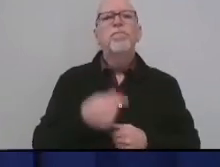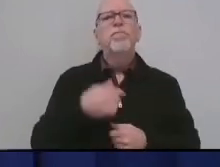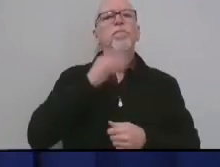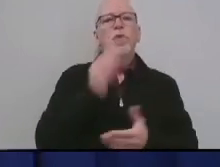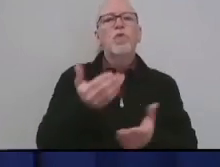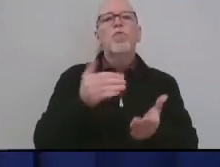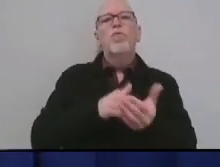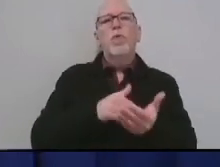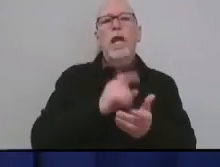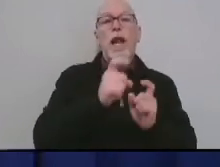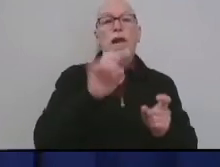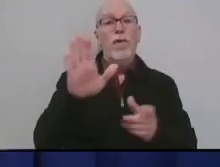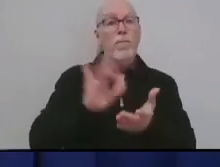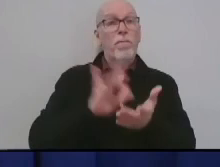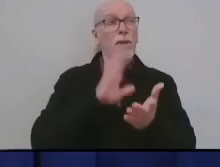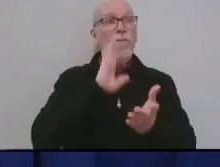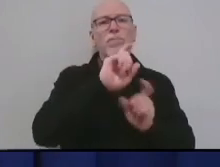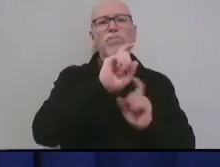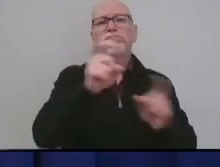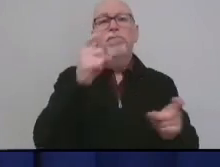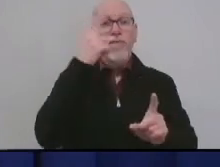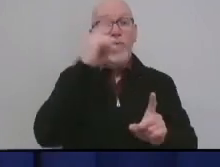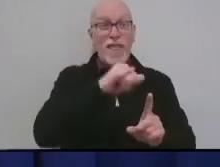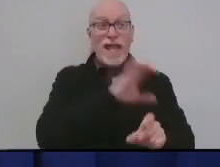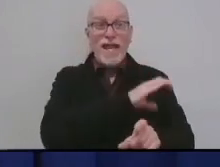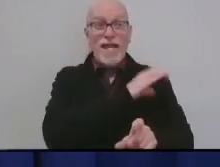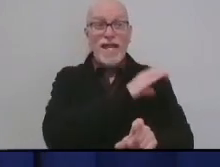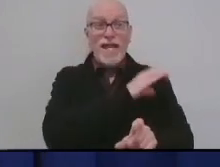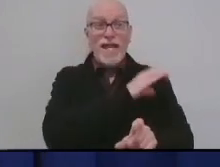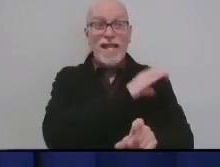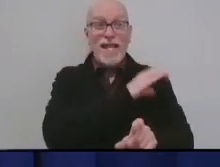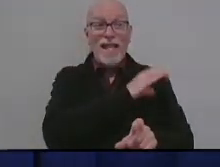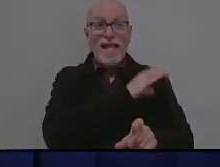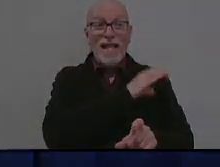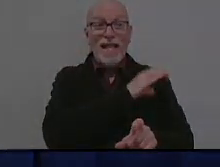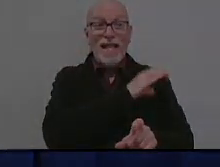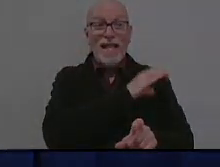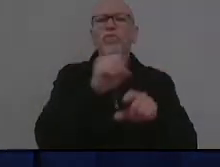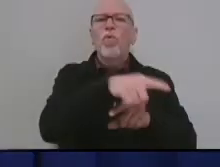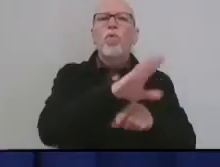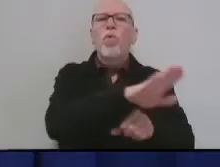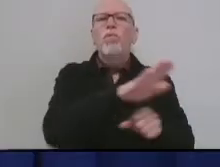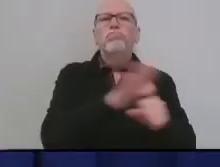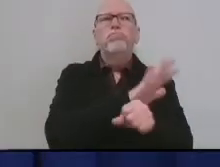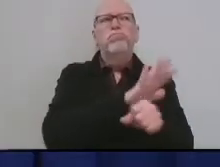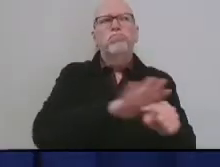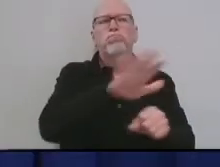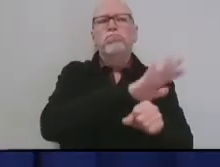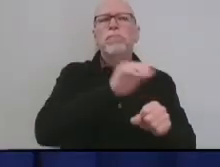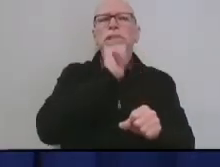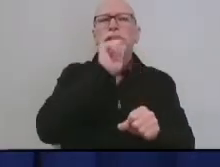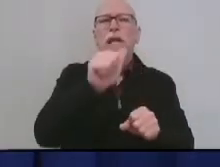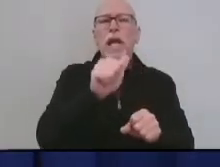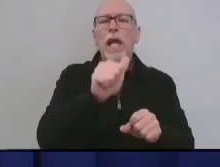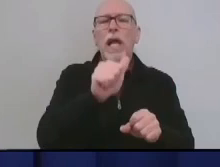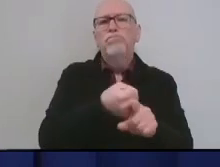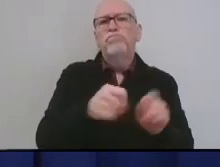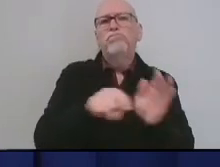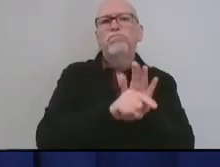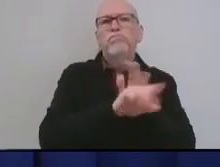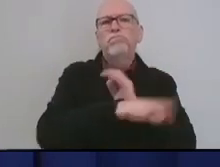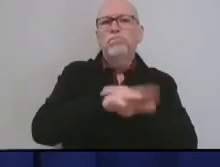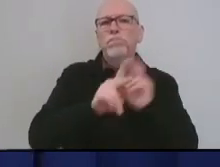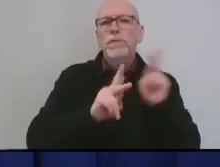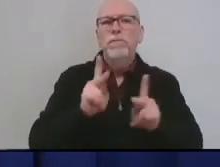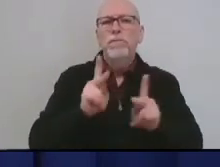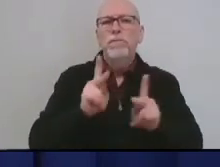doses initially intended for these clinics to other sites within the not negatively impacted. We are not